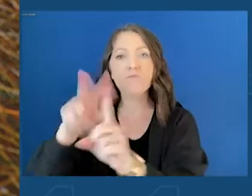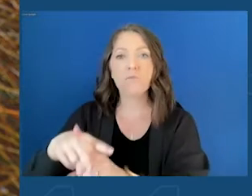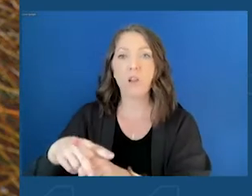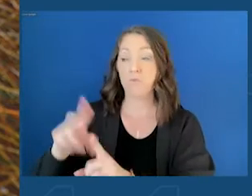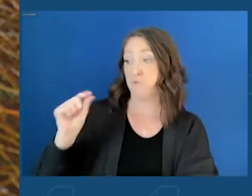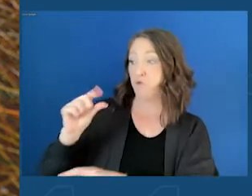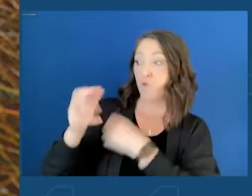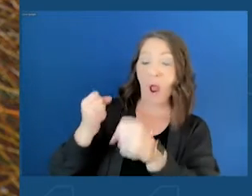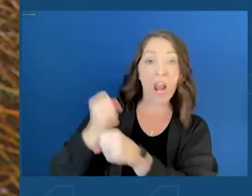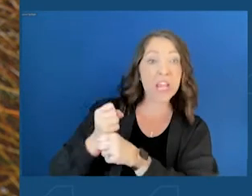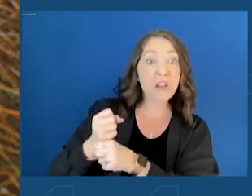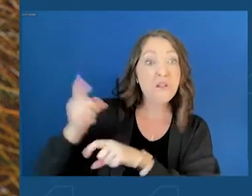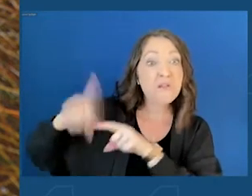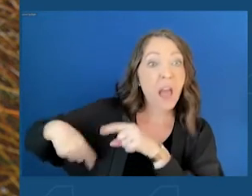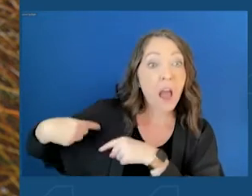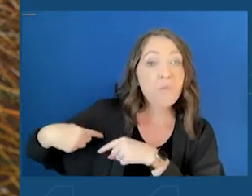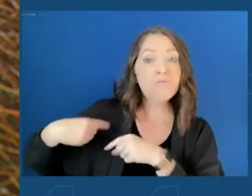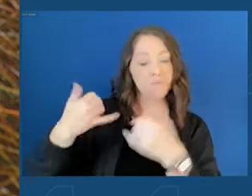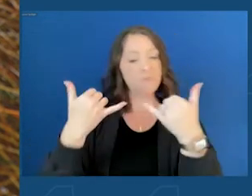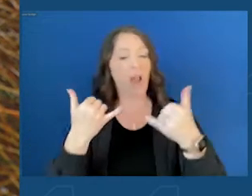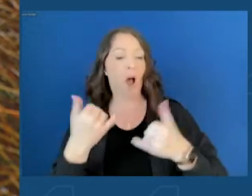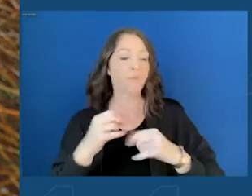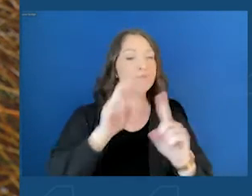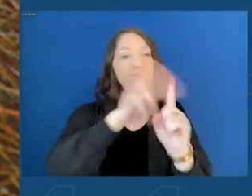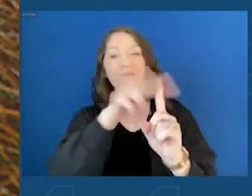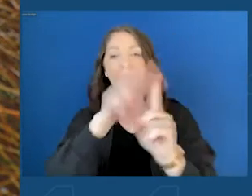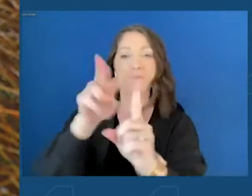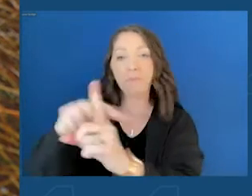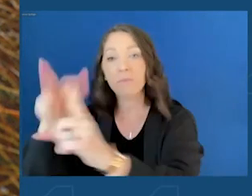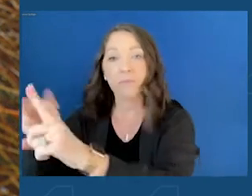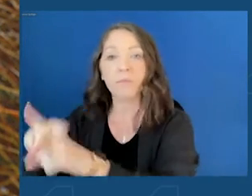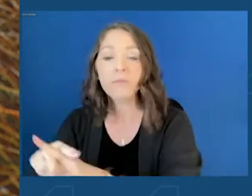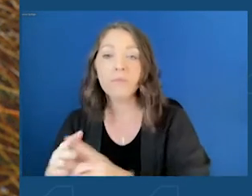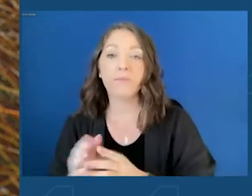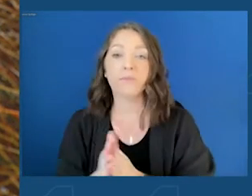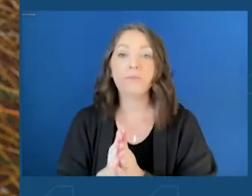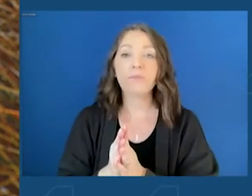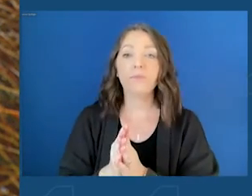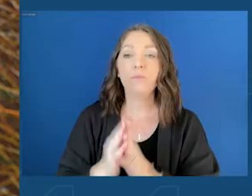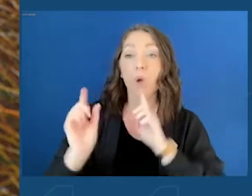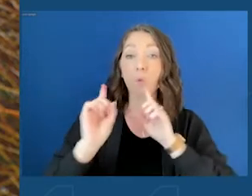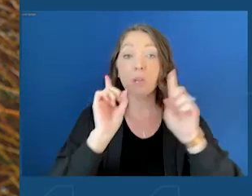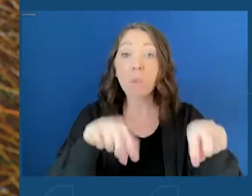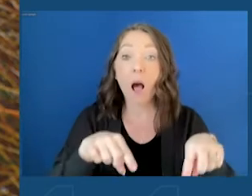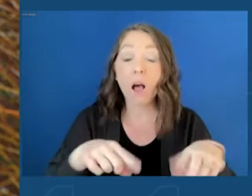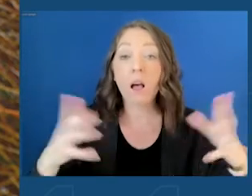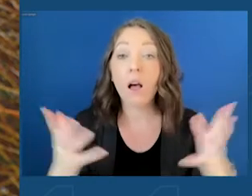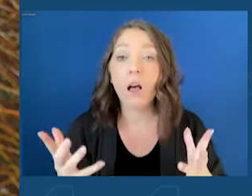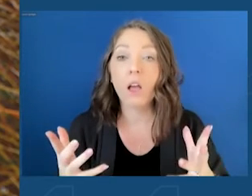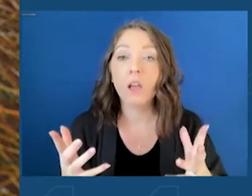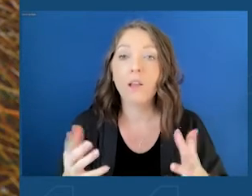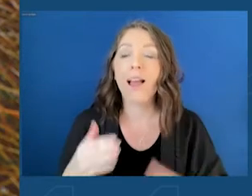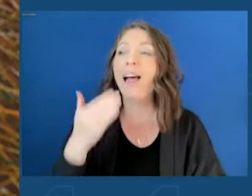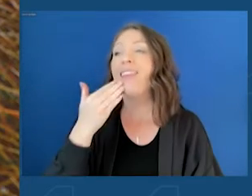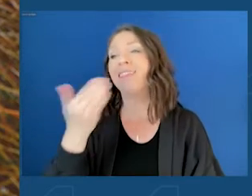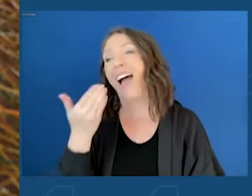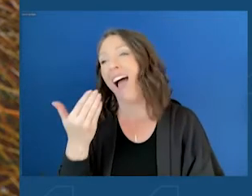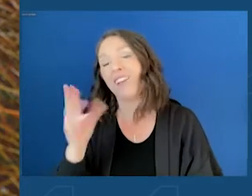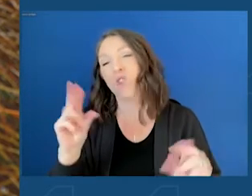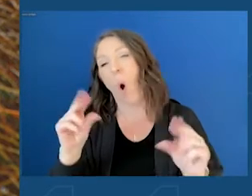years. And you go and apply, and the response is, thanks, but no